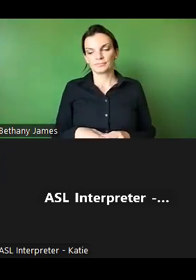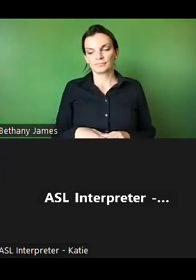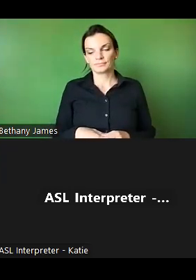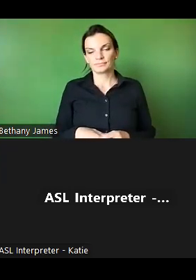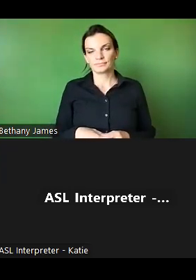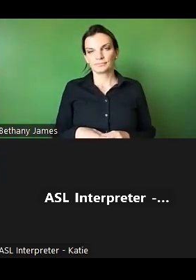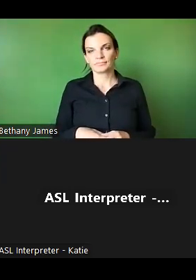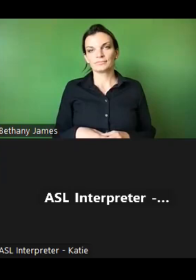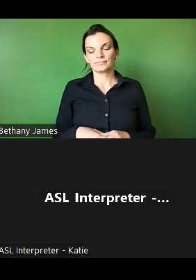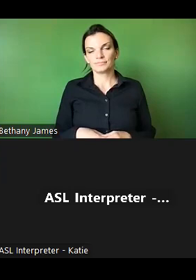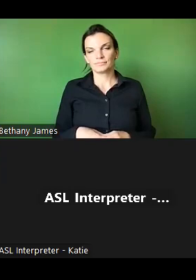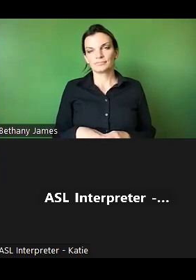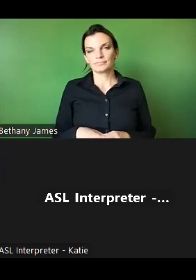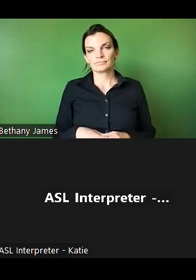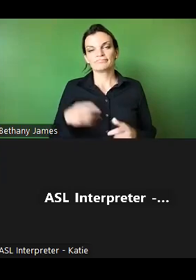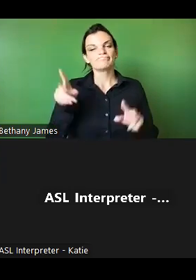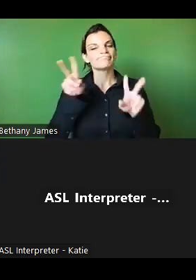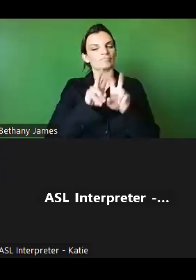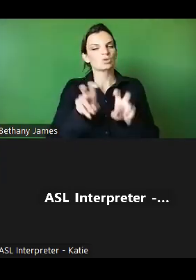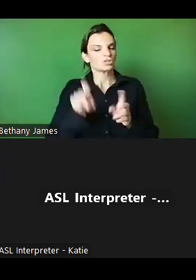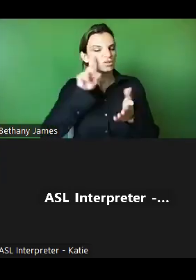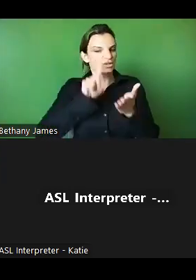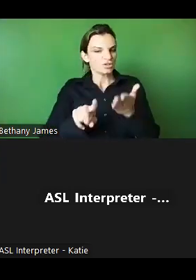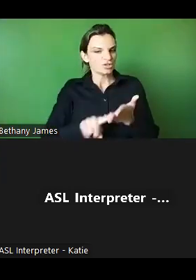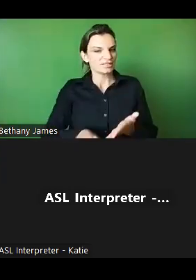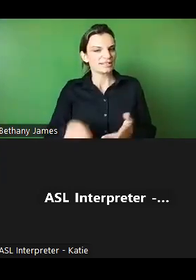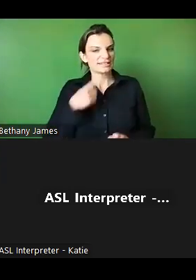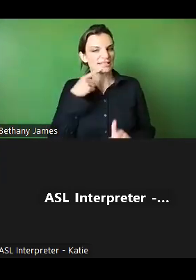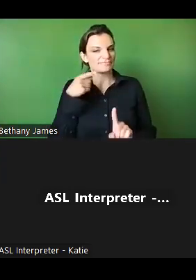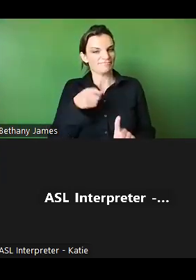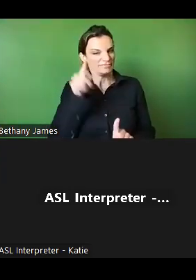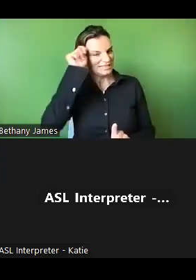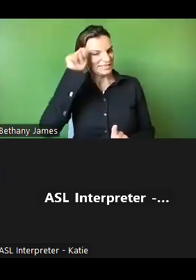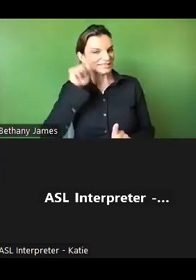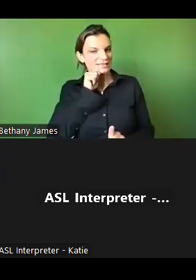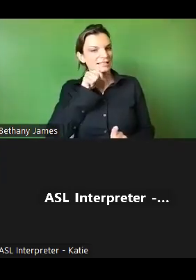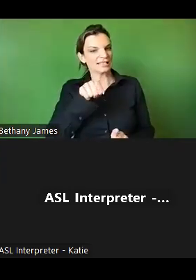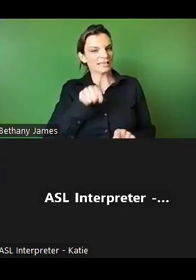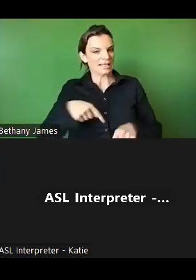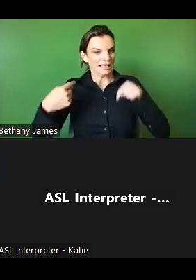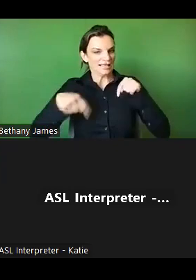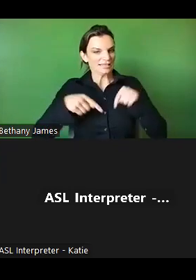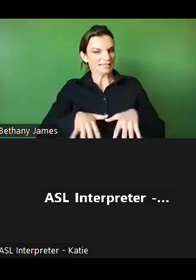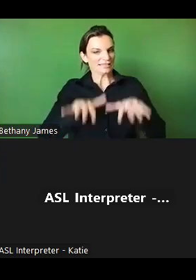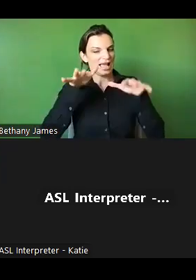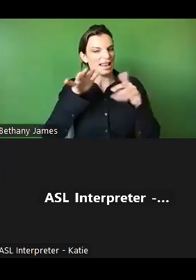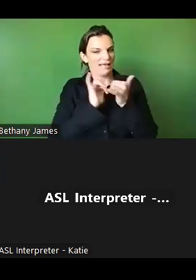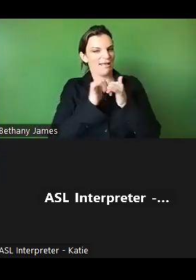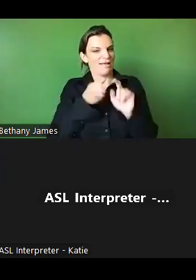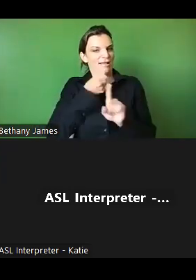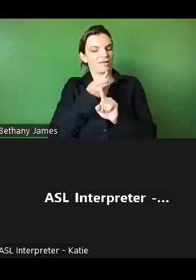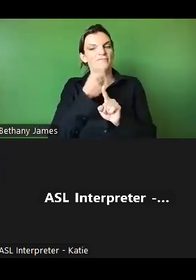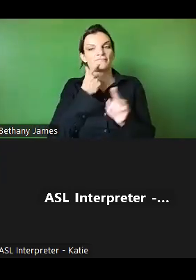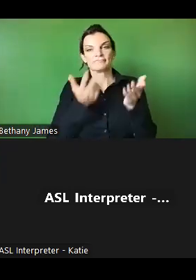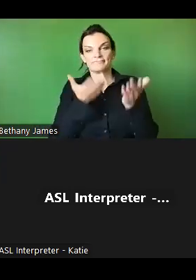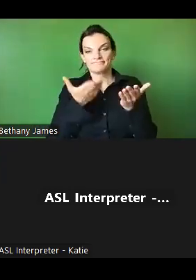some of these researchers thought that perhaps this was the prevalence of teen anxiety in particular was due to Generation